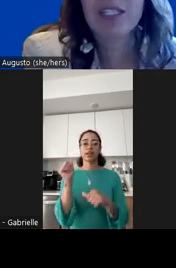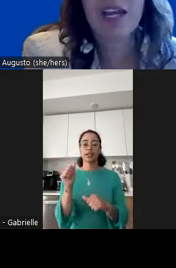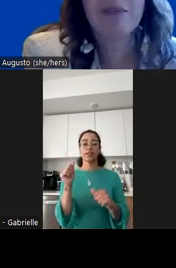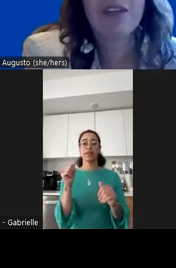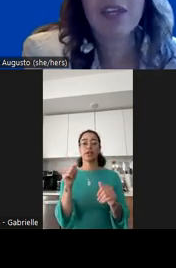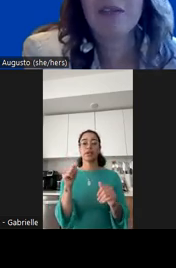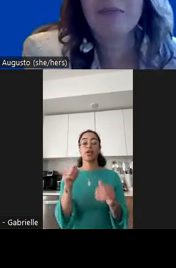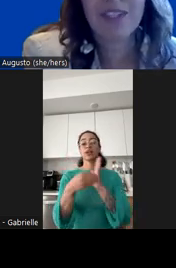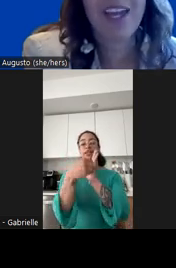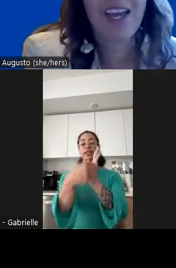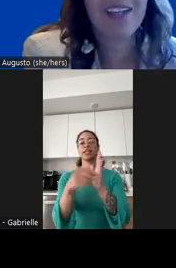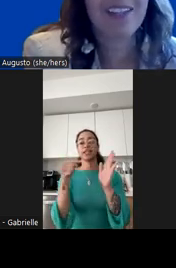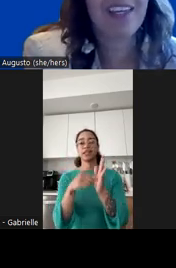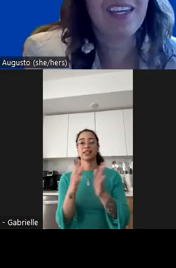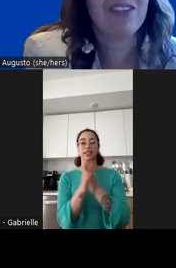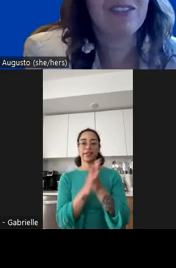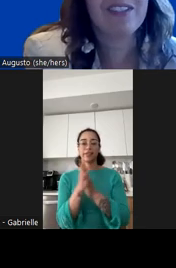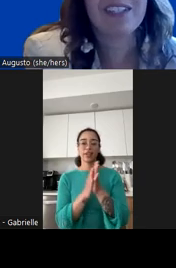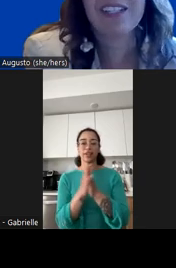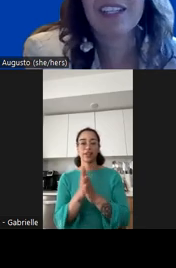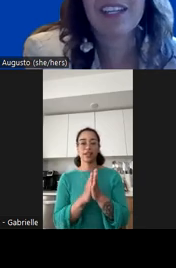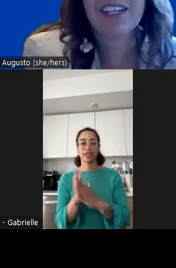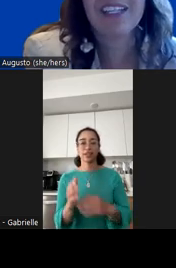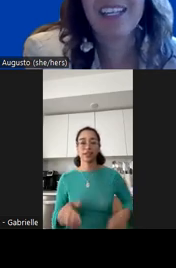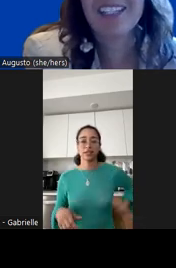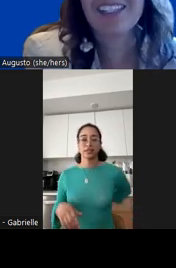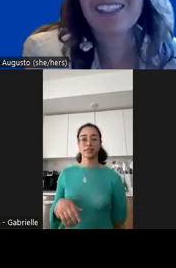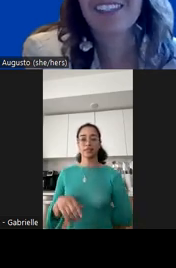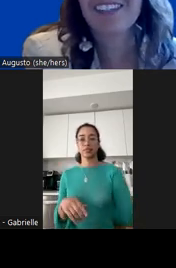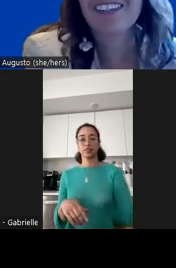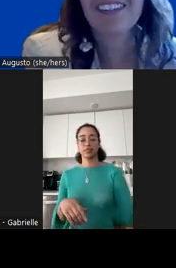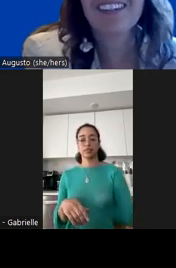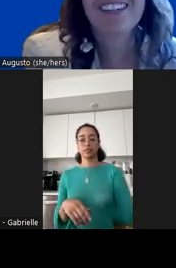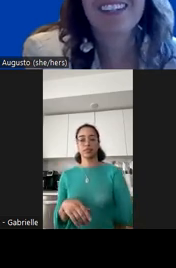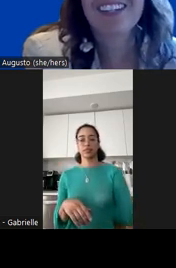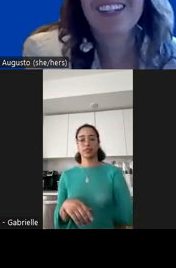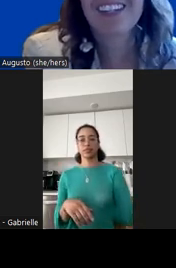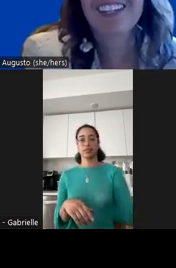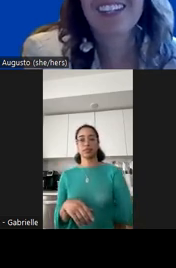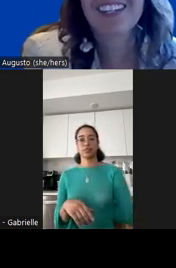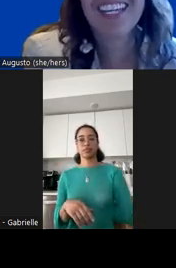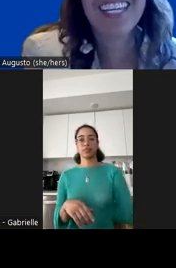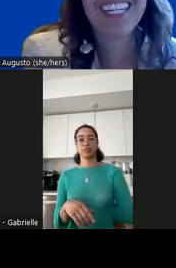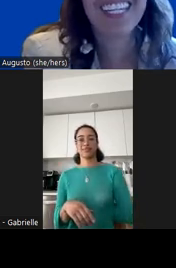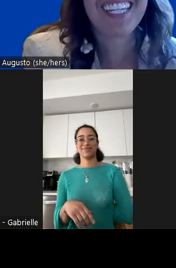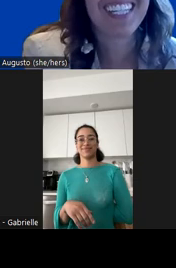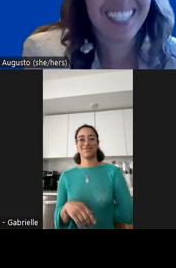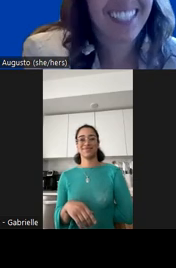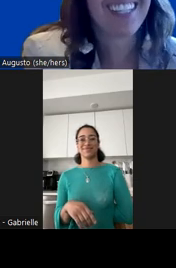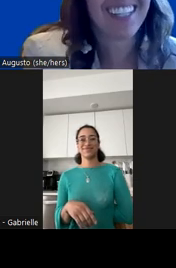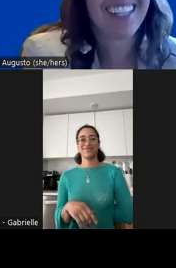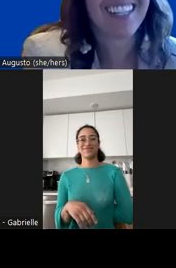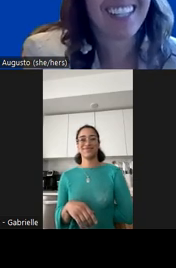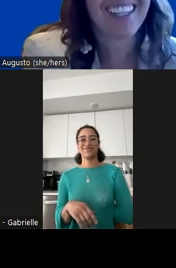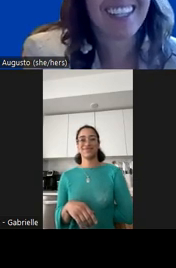Right. Thank you, Marcy. Yeah. Thank you. Is Marcy on the call? Yes. I want to give a shout out to Marcy and Kathleen Sullivan from Open House. Thank you